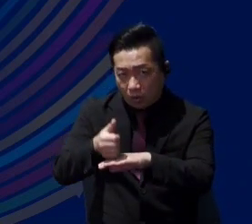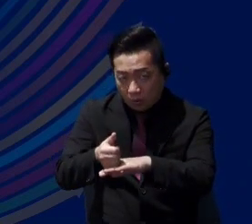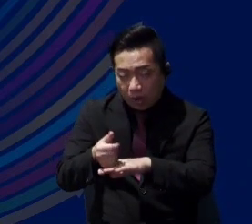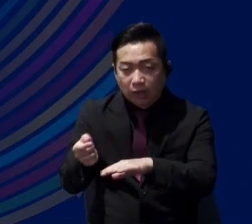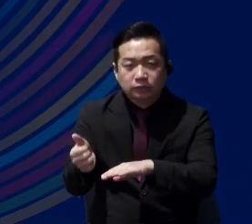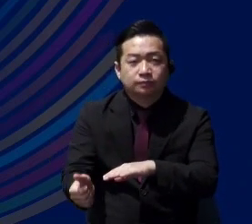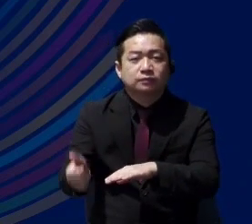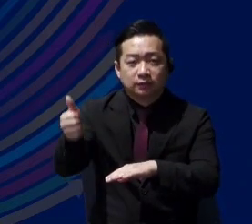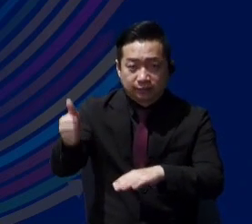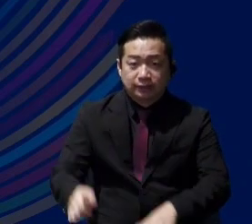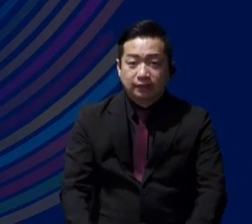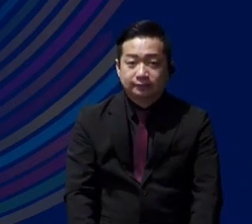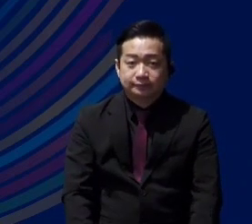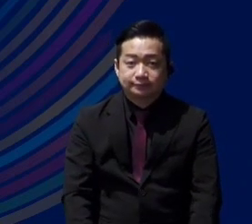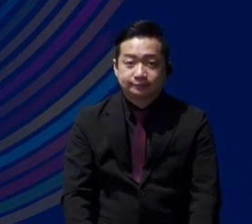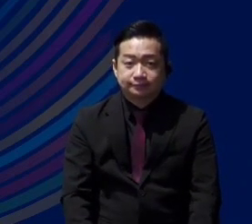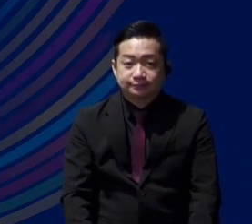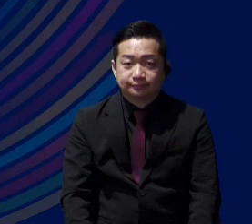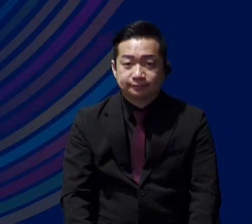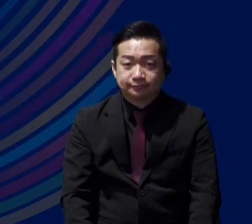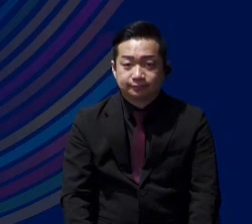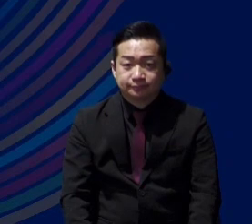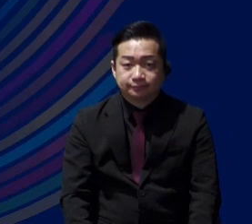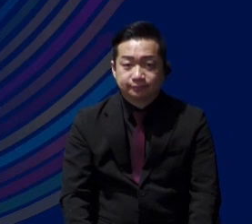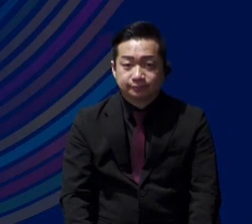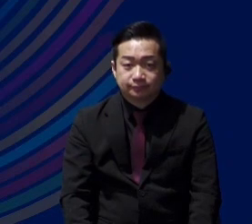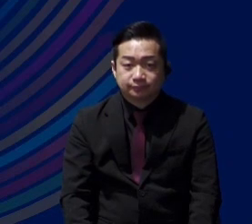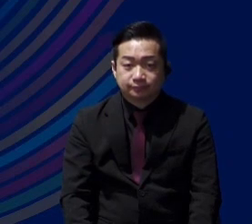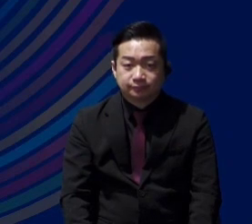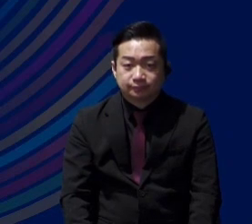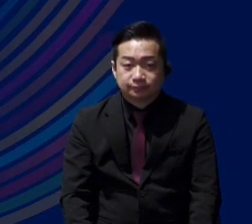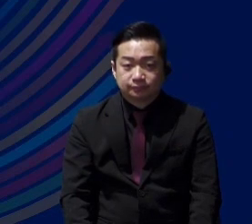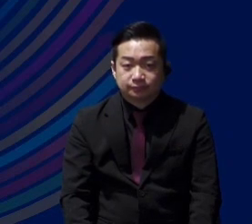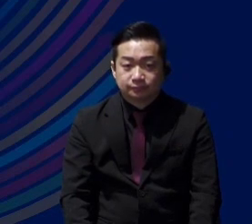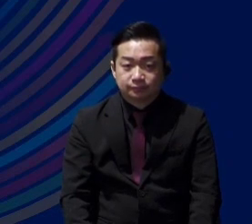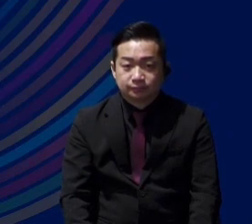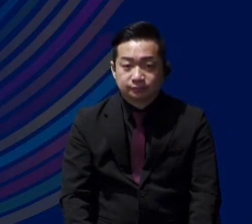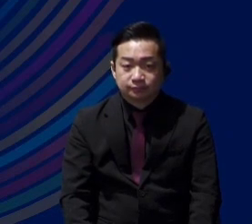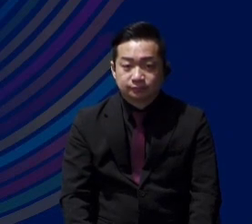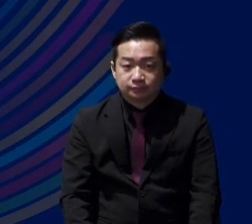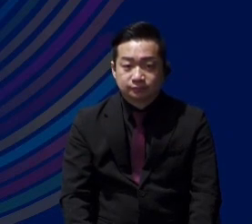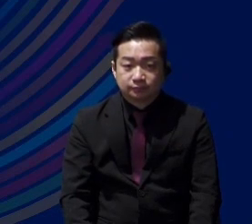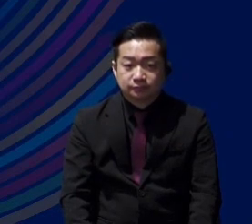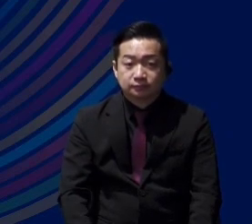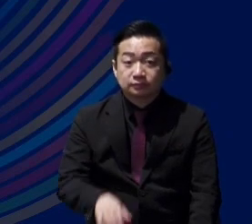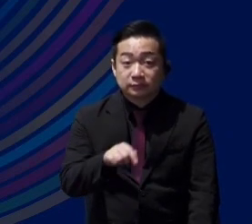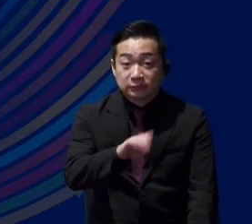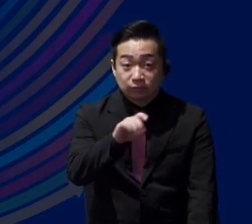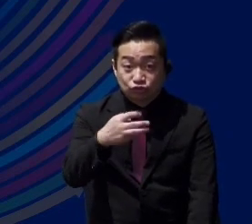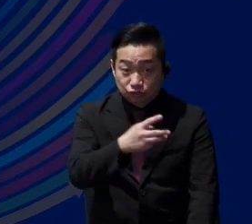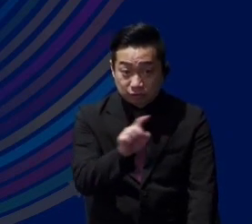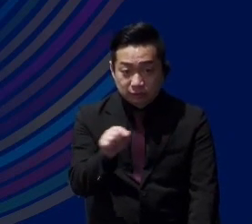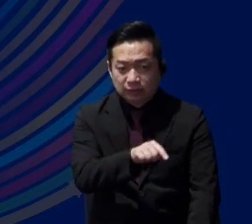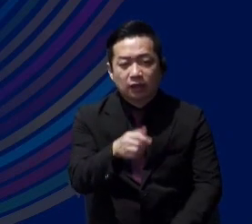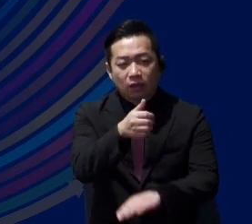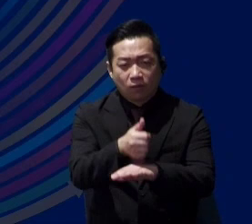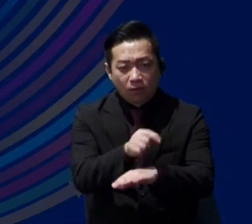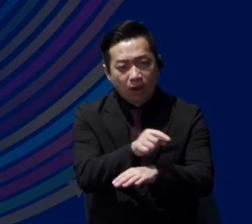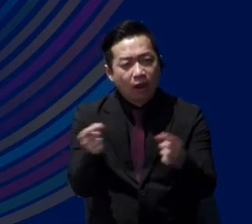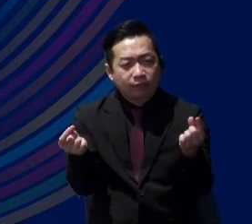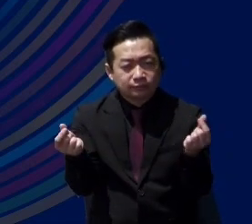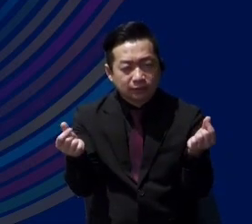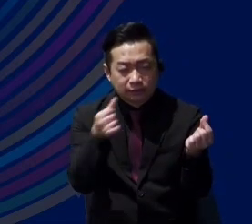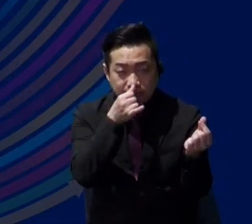as Brunei Darussalam. Okay, now let's go and talk a